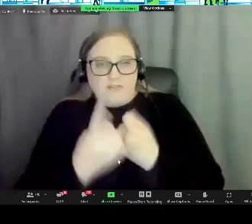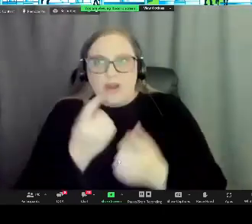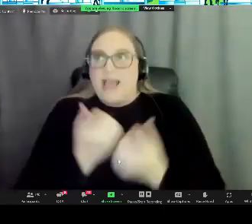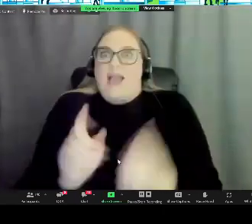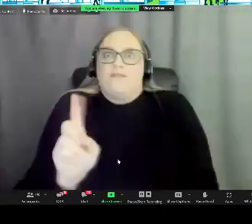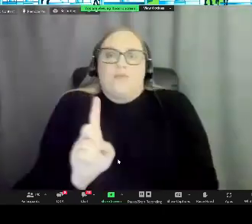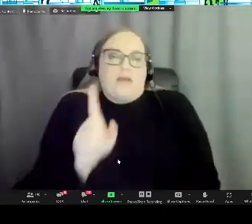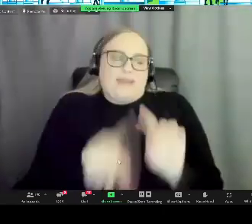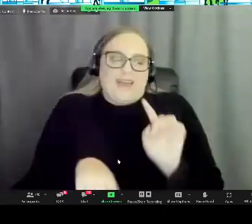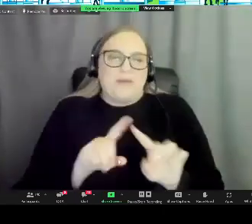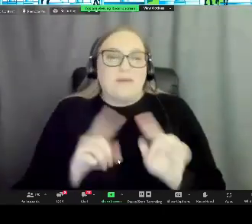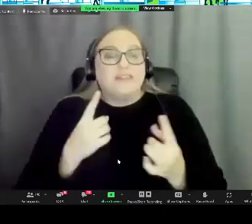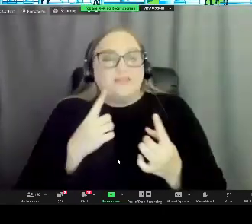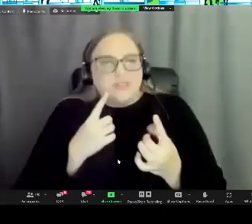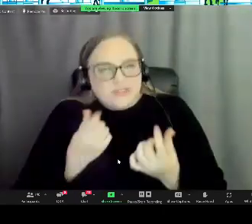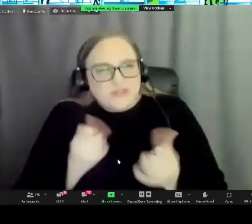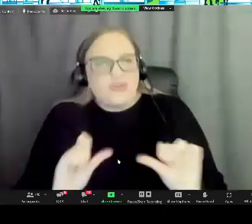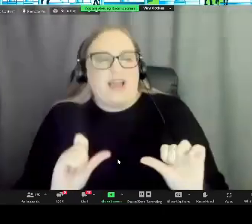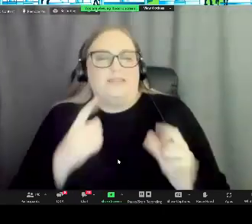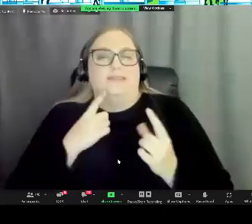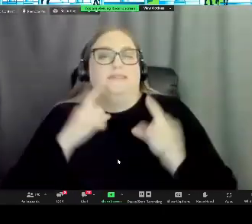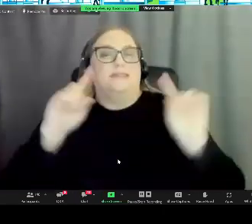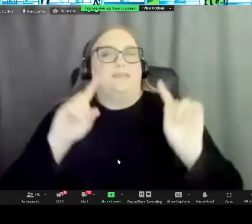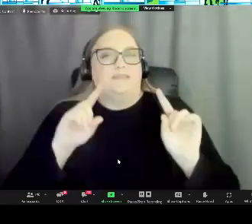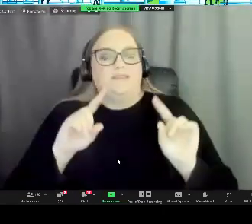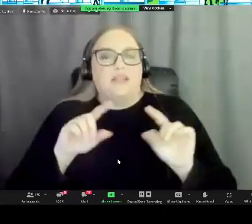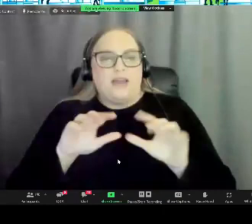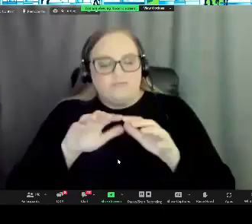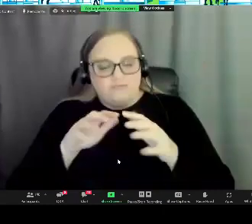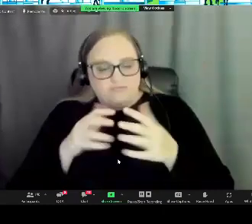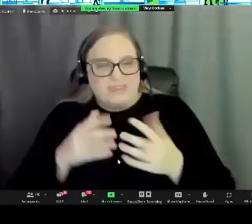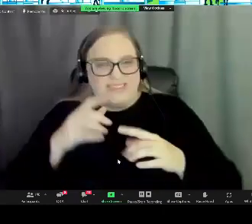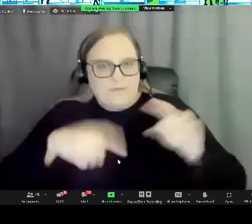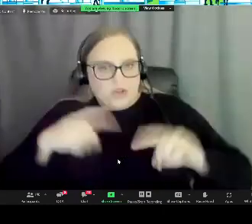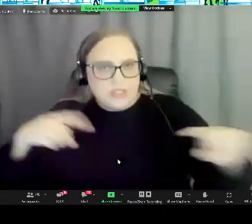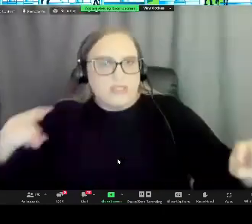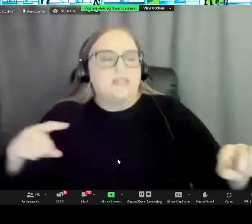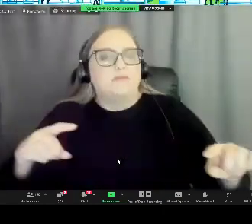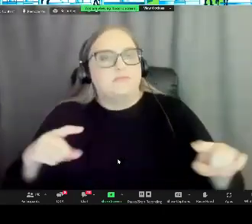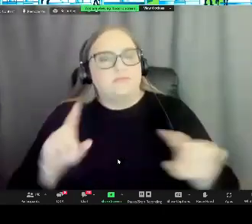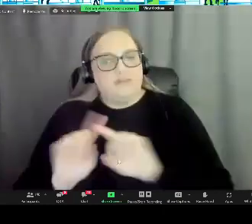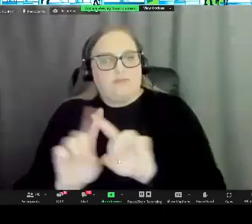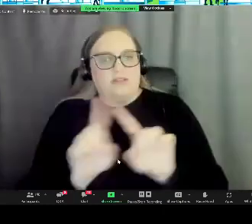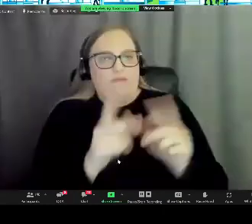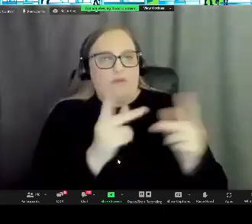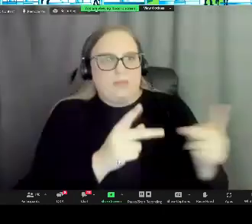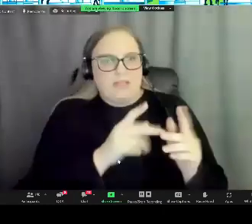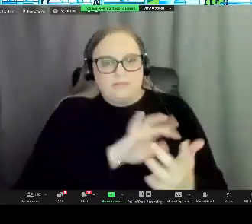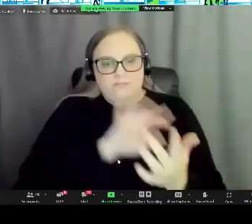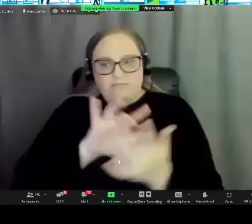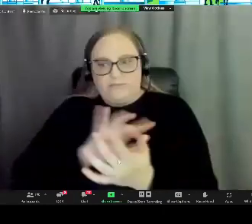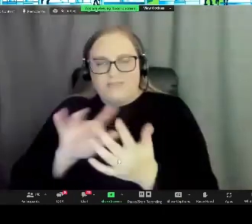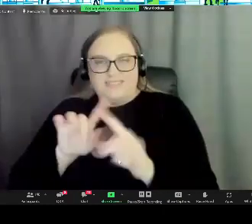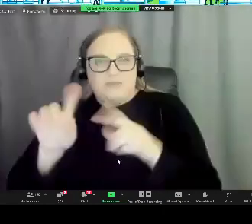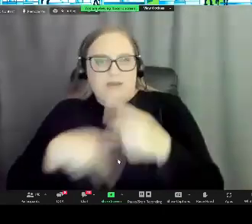to achieve geographic and other types of diversity, try to get to different places, reach different types of communities. So I